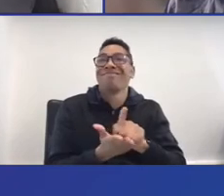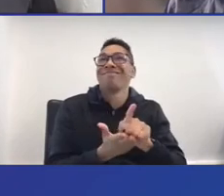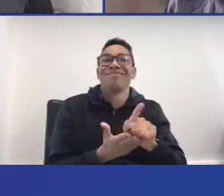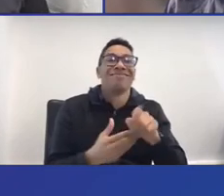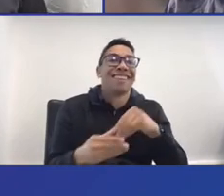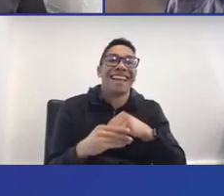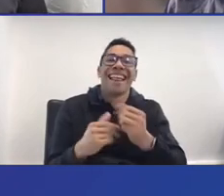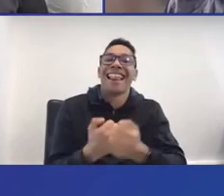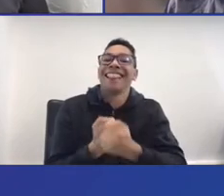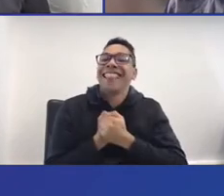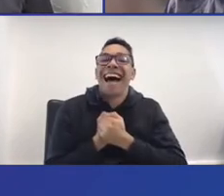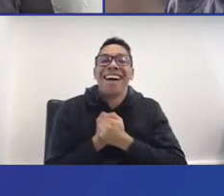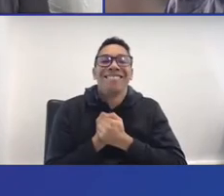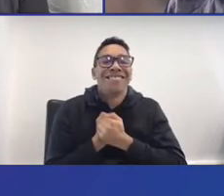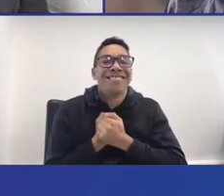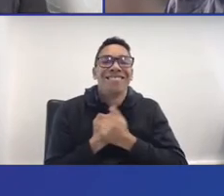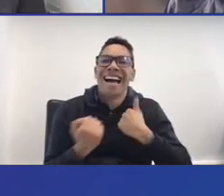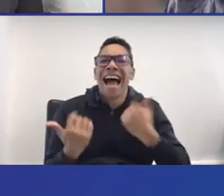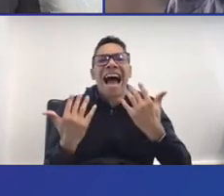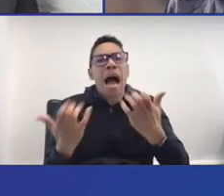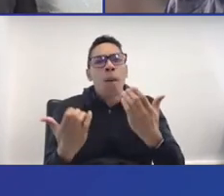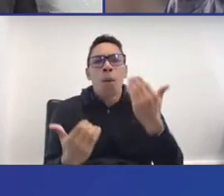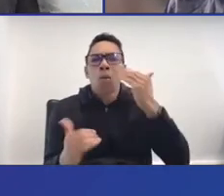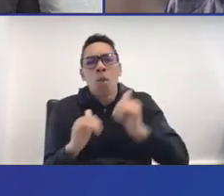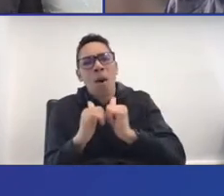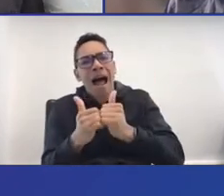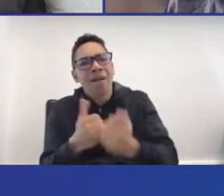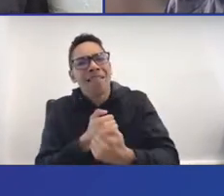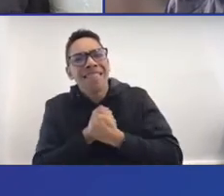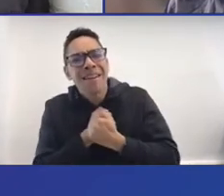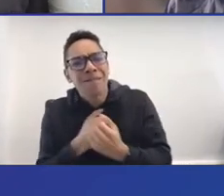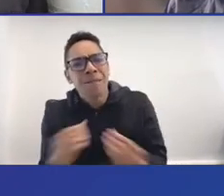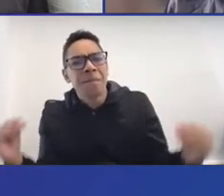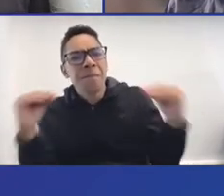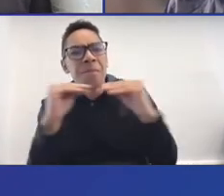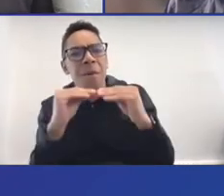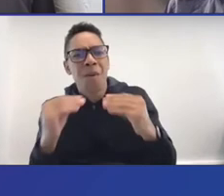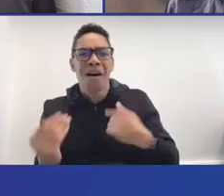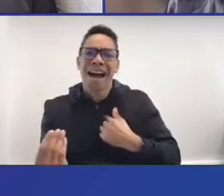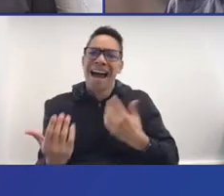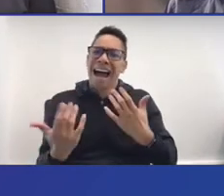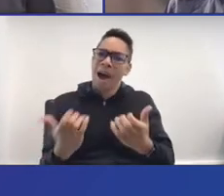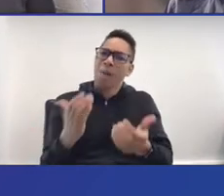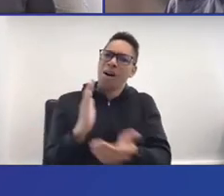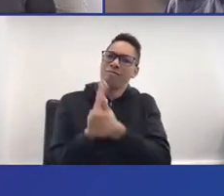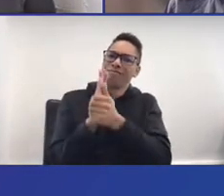know how to love more. I want to be like good at loving.